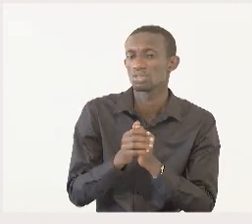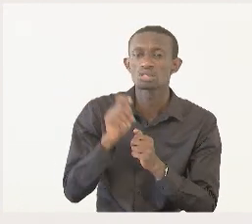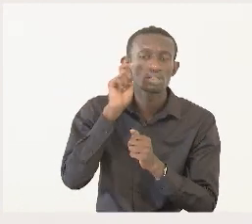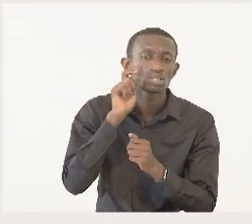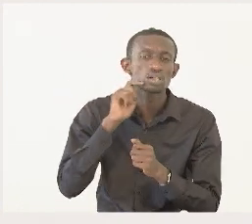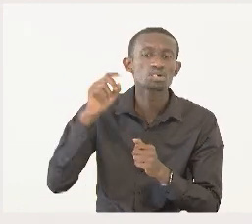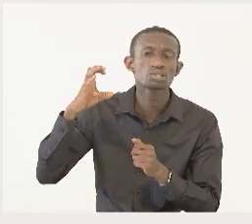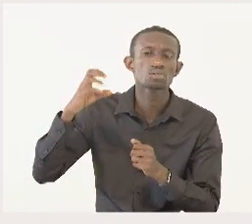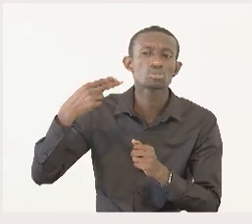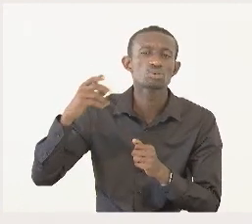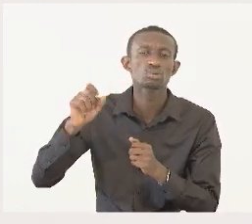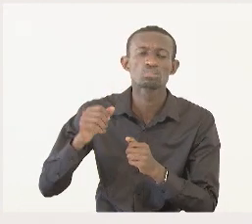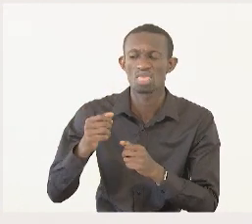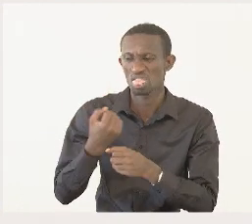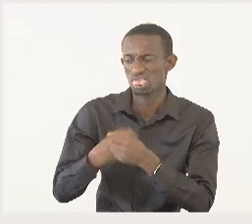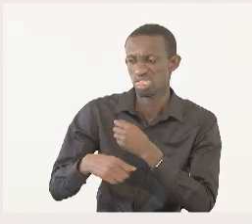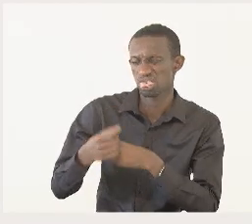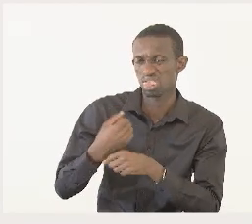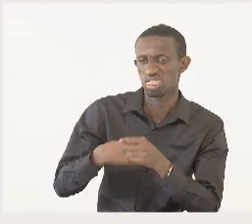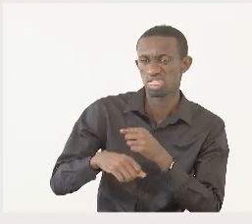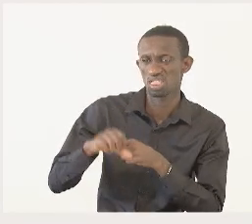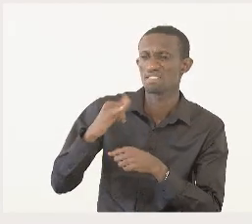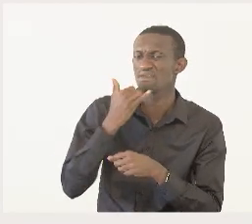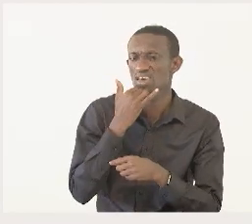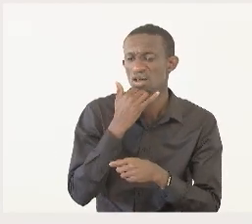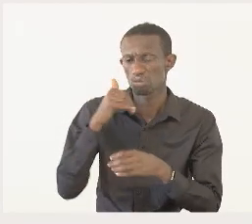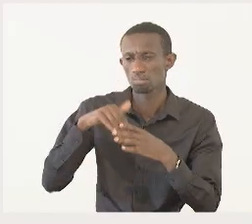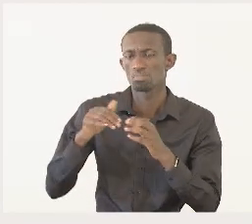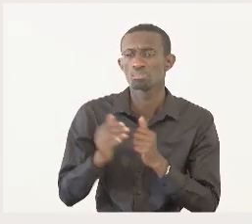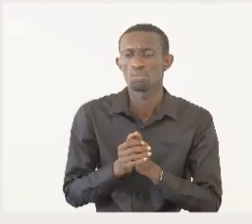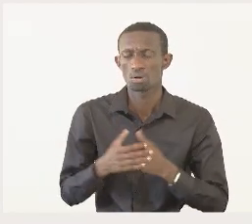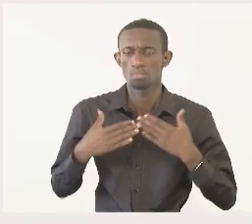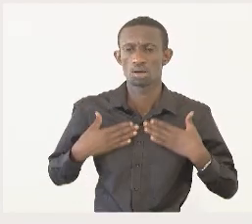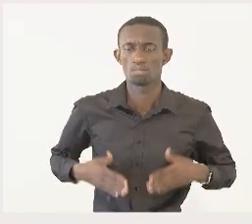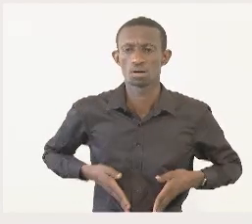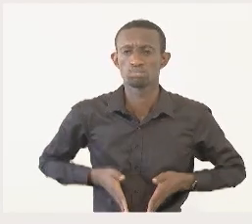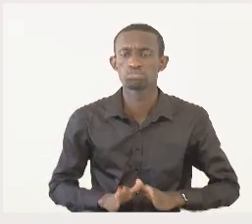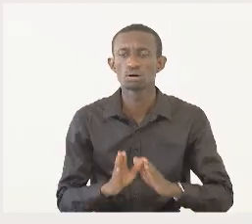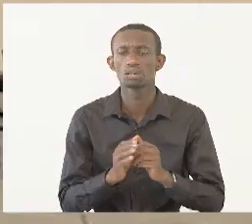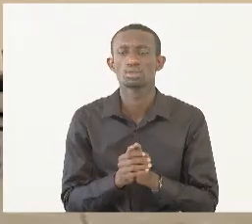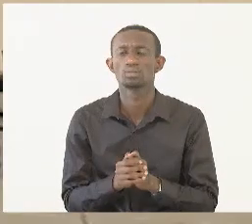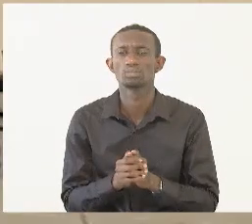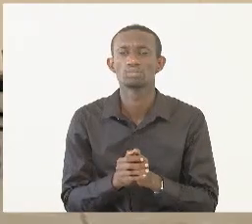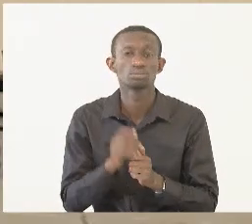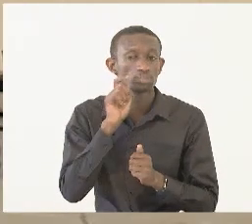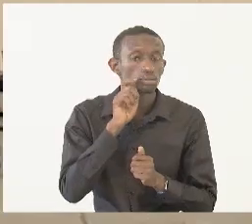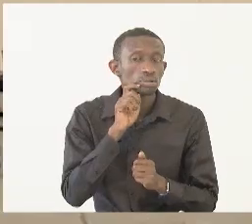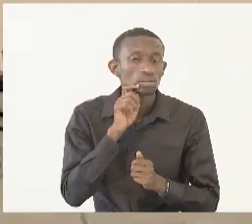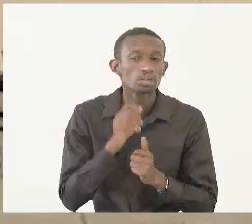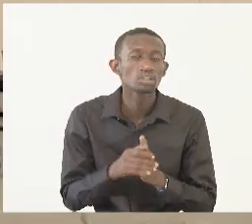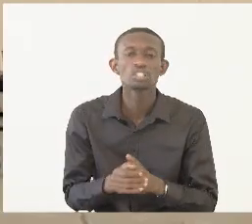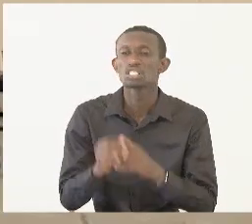hormones are manufactured in our reproductive systems or in our reproductive organs, if they